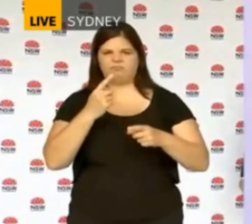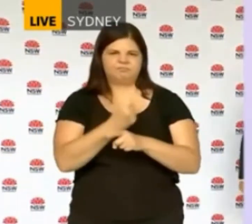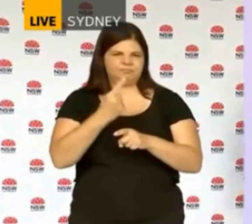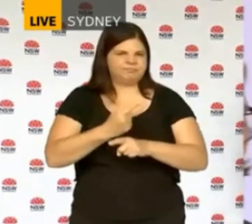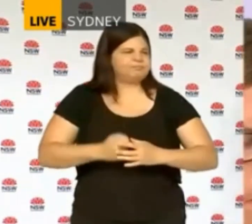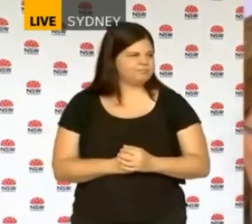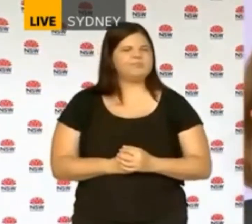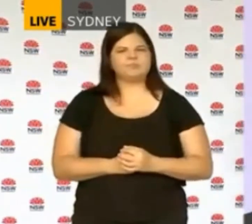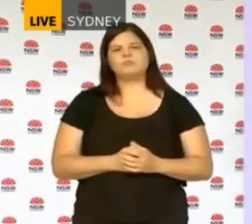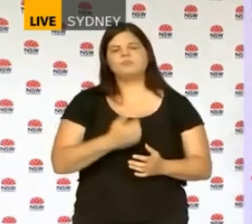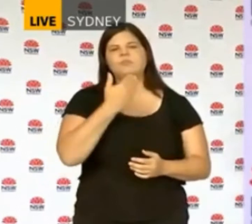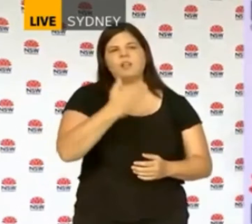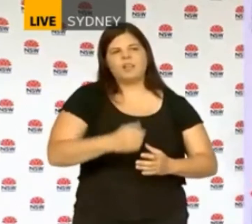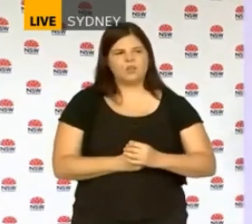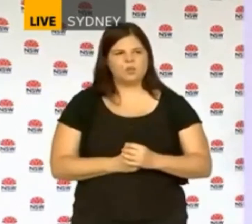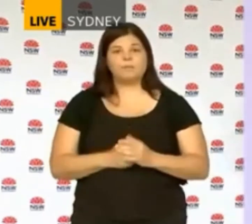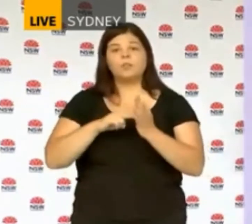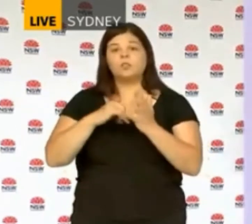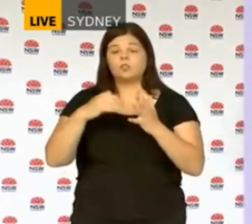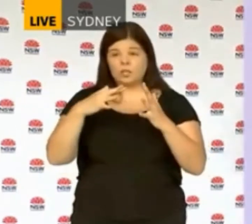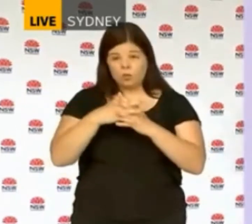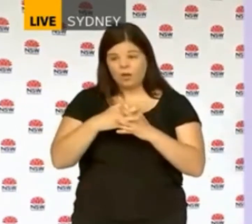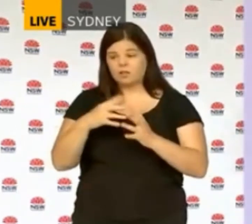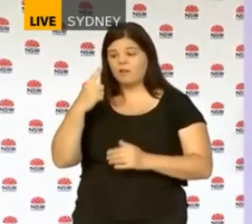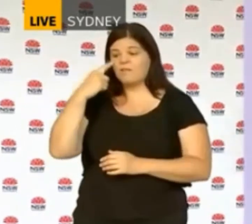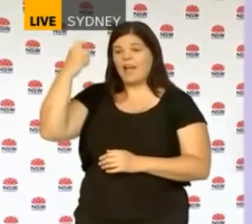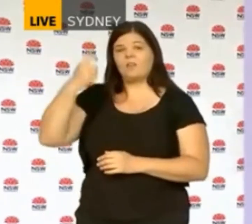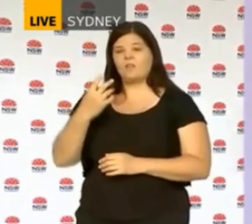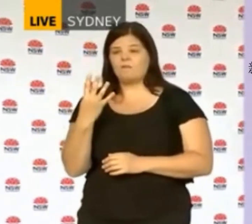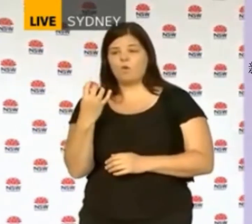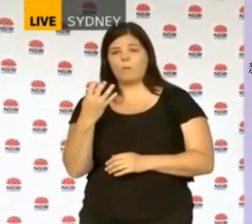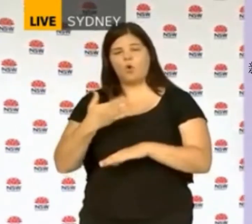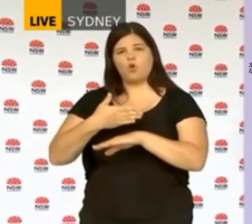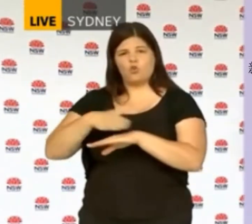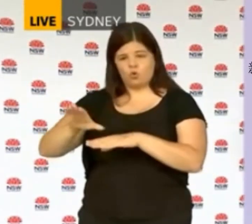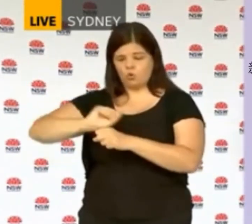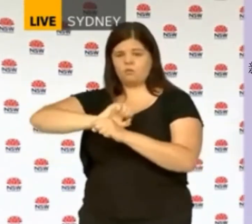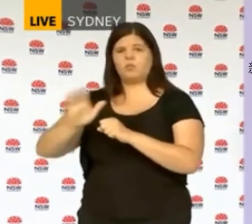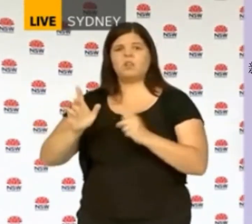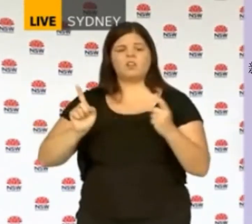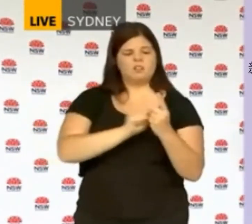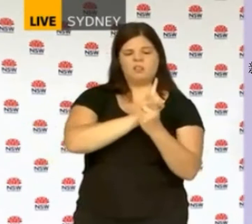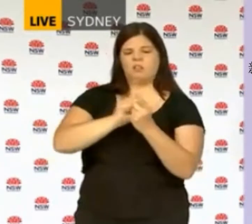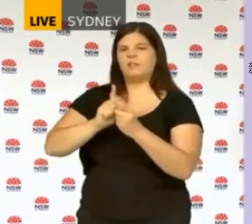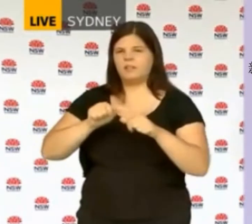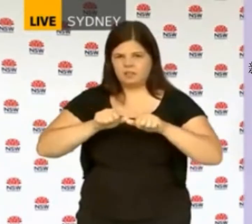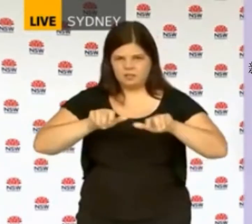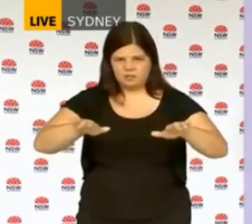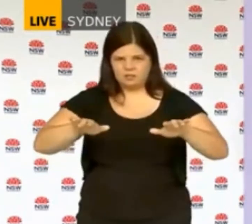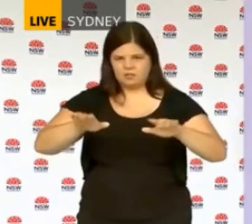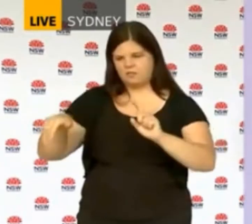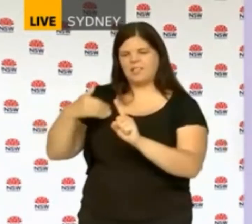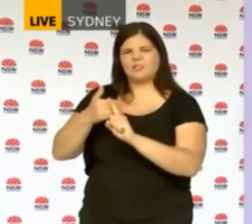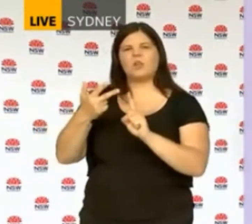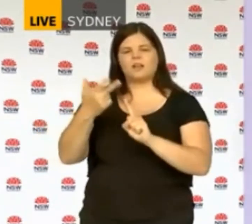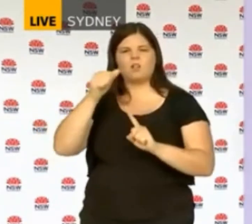Thank you, Acting Premier. So New South Wales recorded 4 new locally acquired cases of COVID in the 24 hours to 8 p.m. last night, and there were 7 new